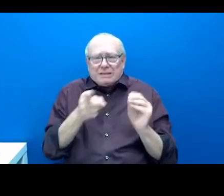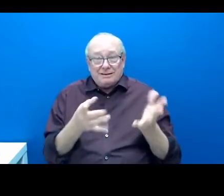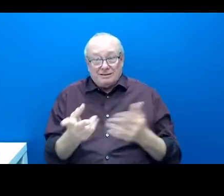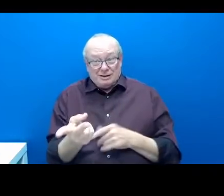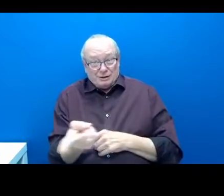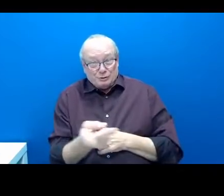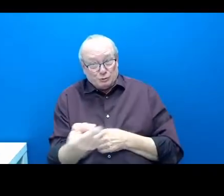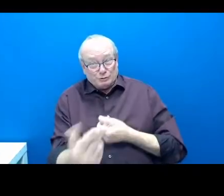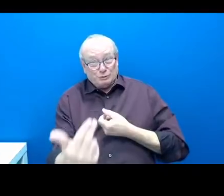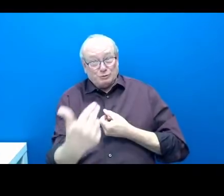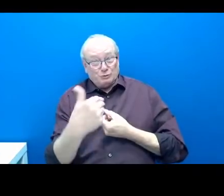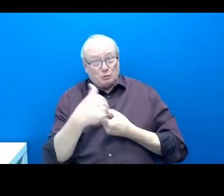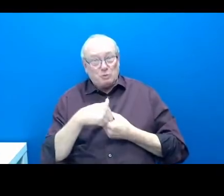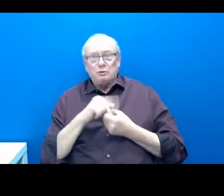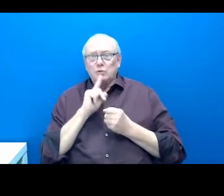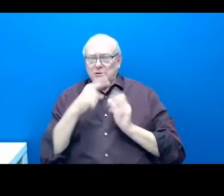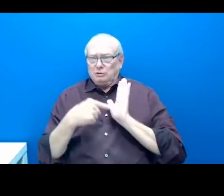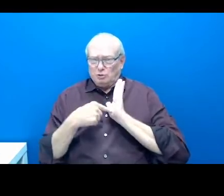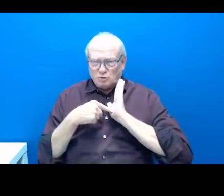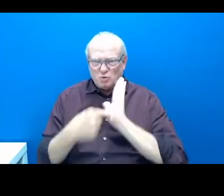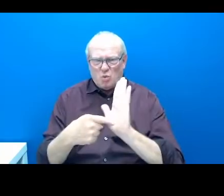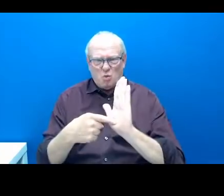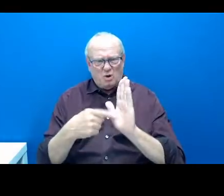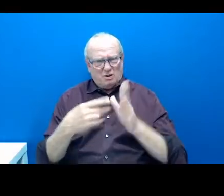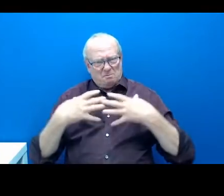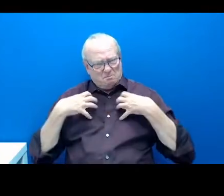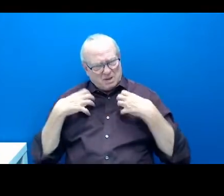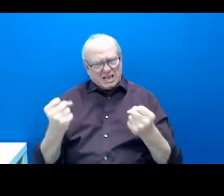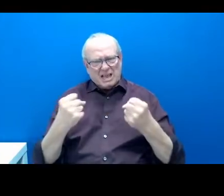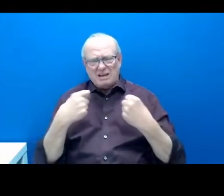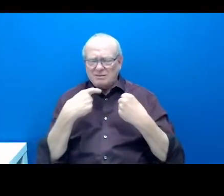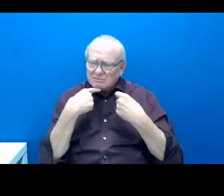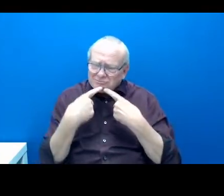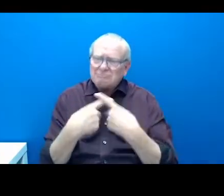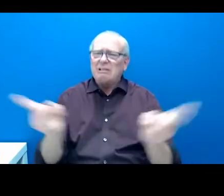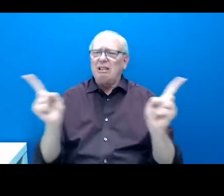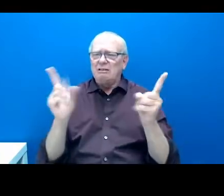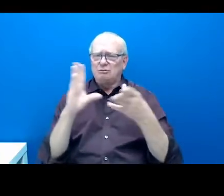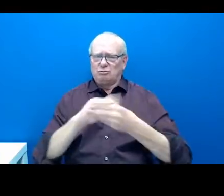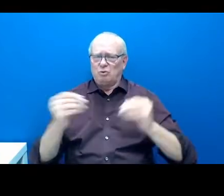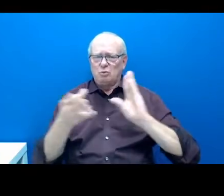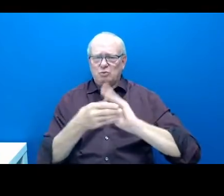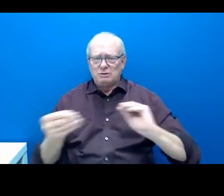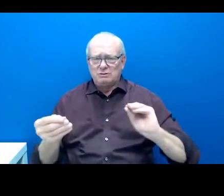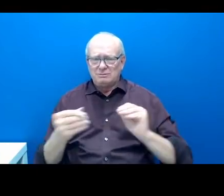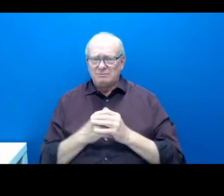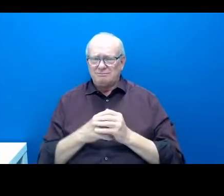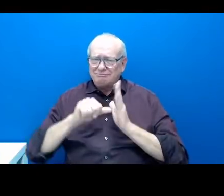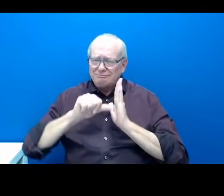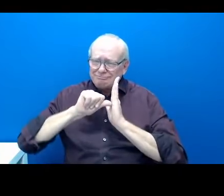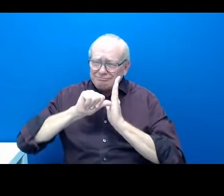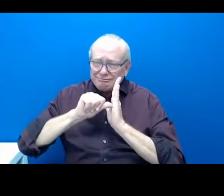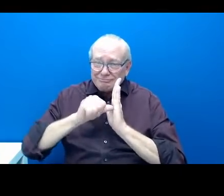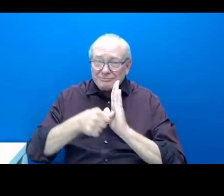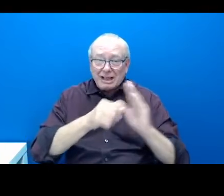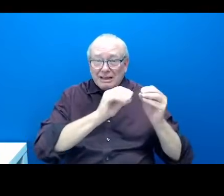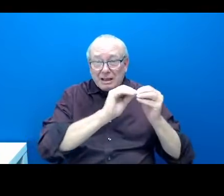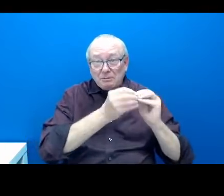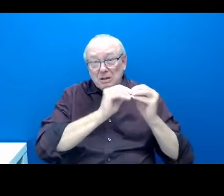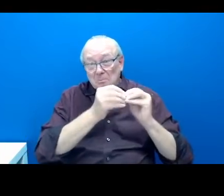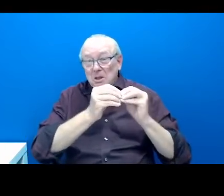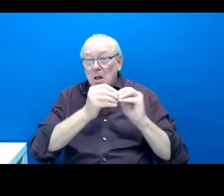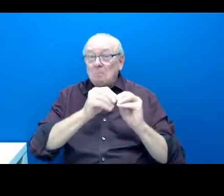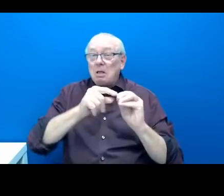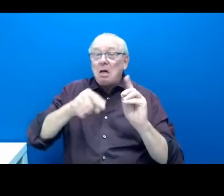on here again, show an incredible amount of bravery, but it really highlights, I think, that these are not numbers, these are people, and they each have their stories,